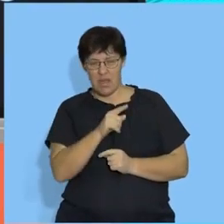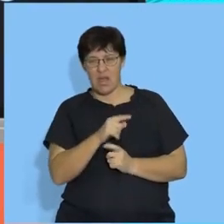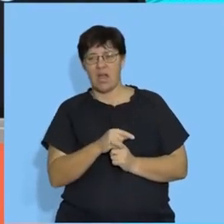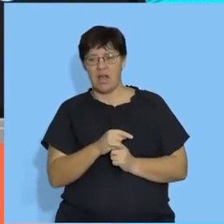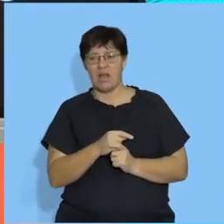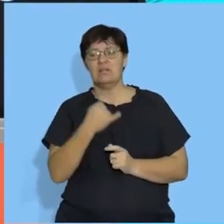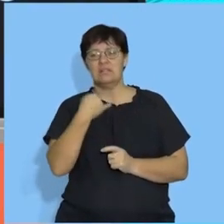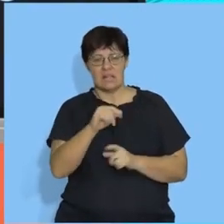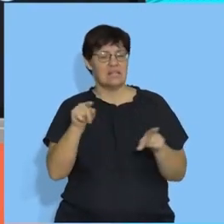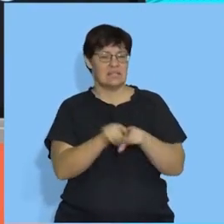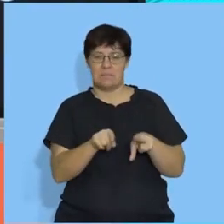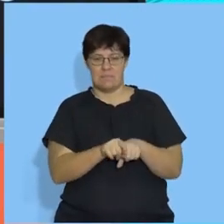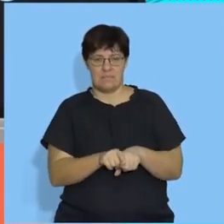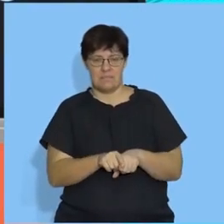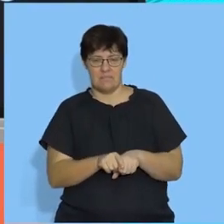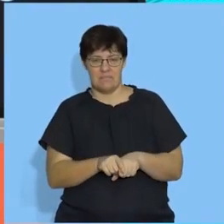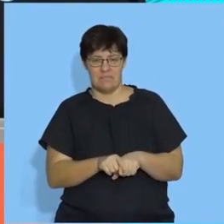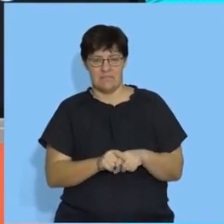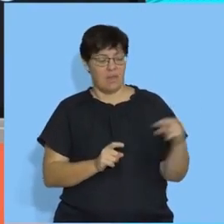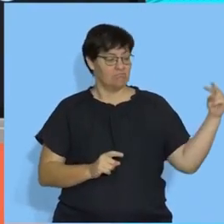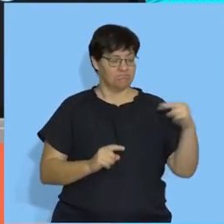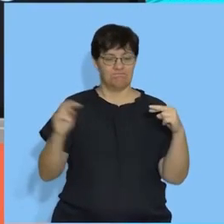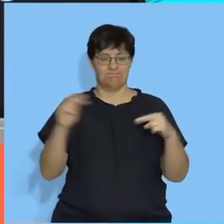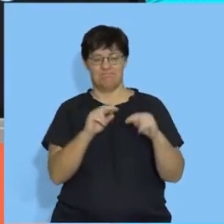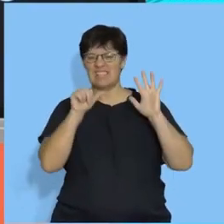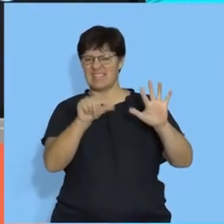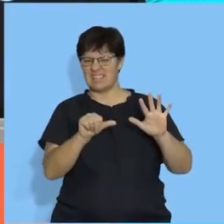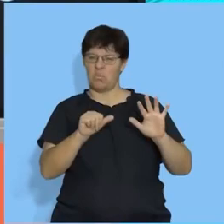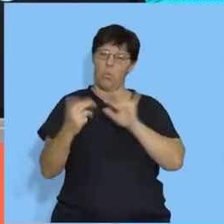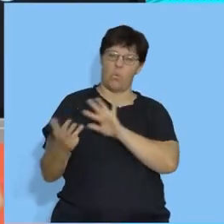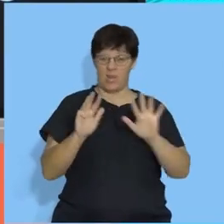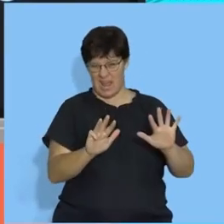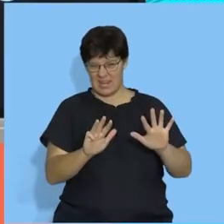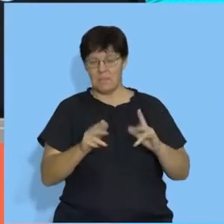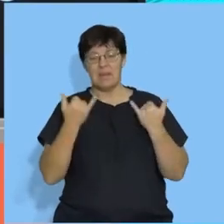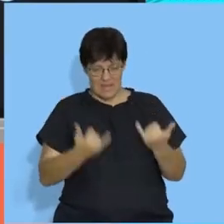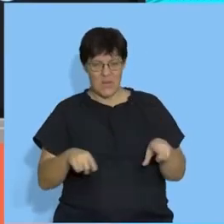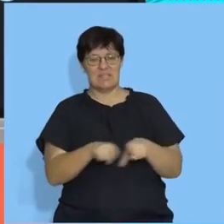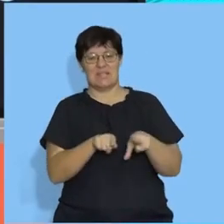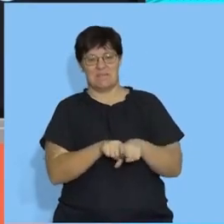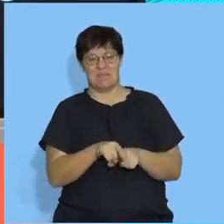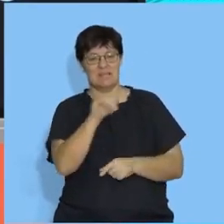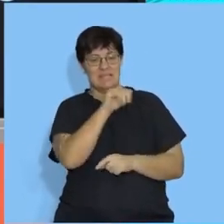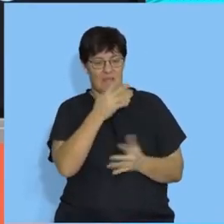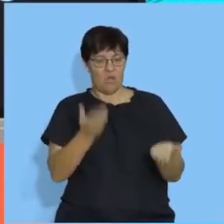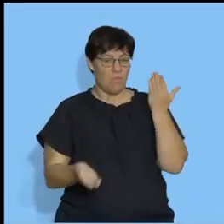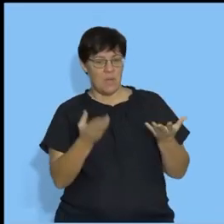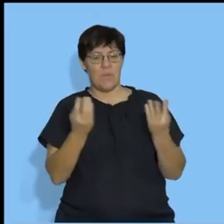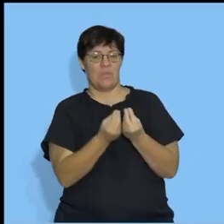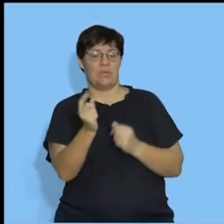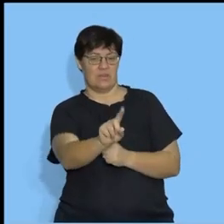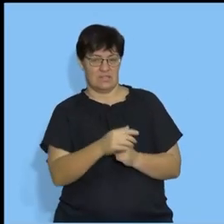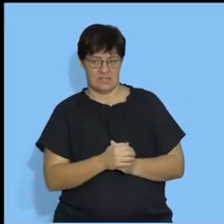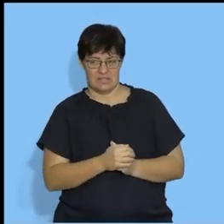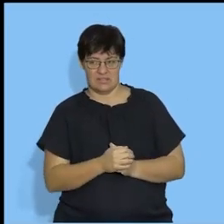thing. It entirely depends in terms of with which substance are we comparing zinc. So the double arrow suggests that there are